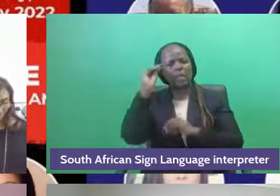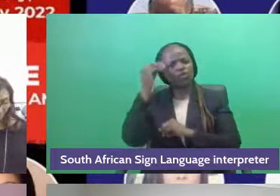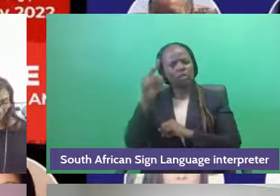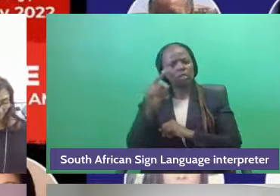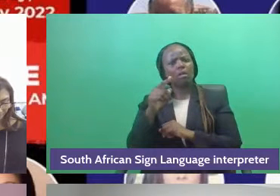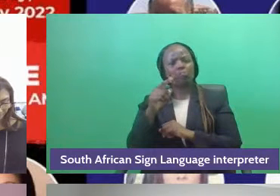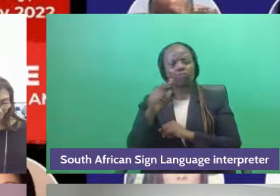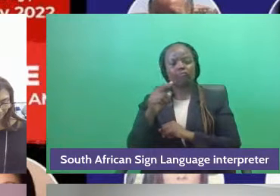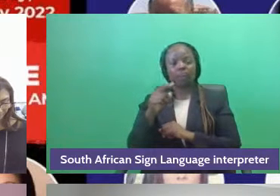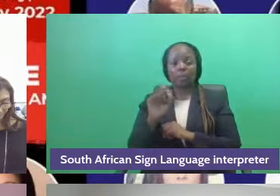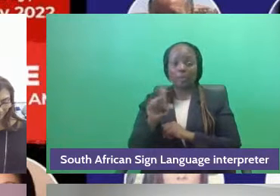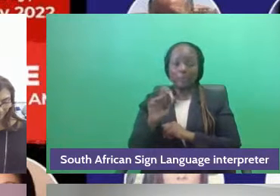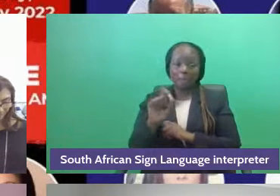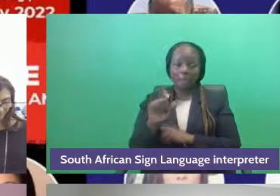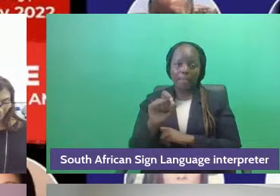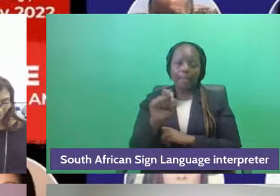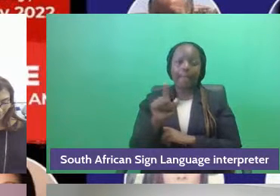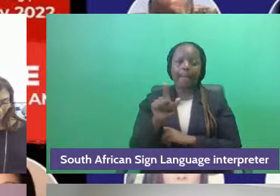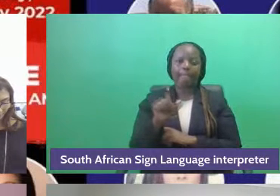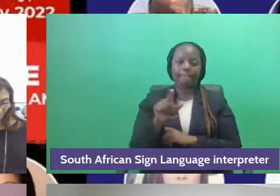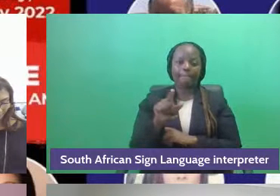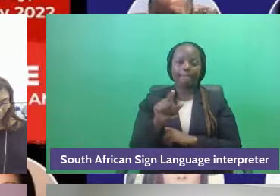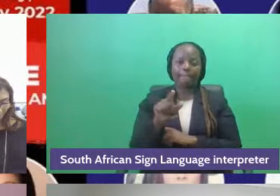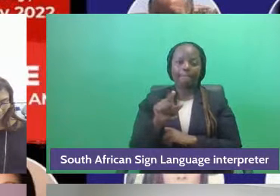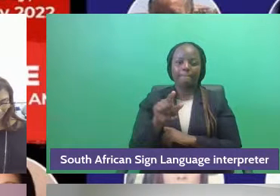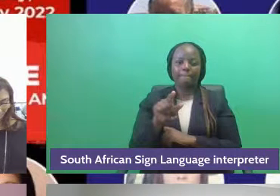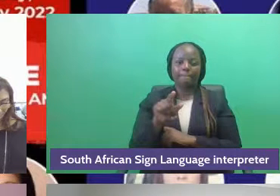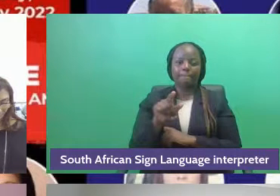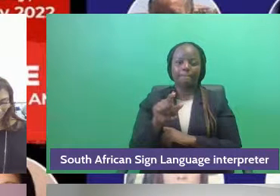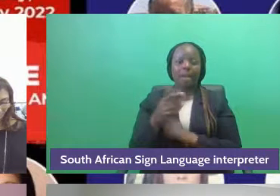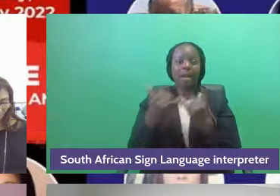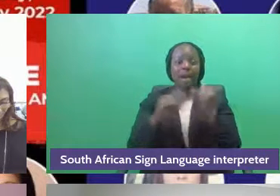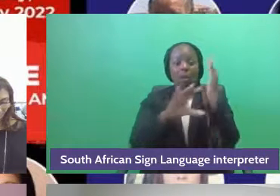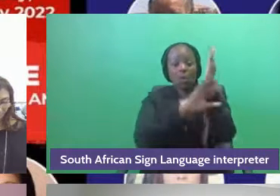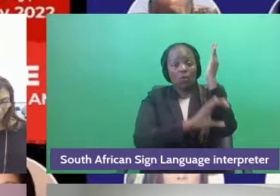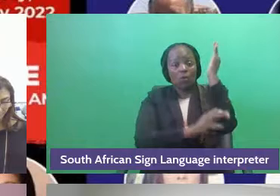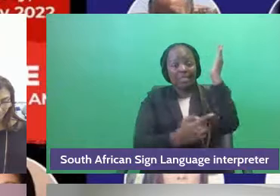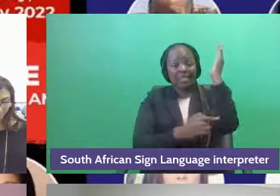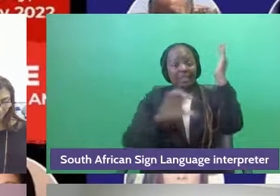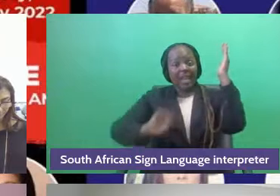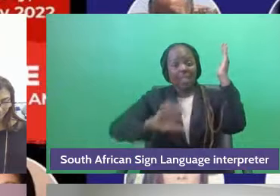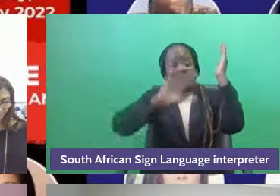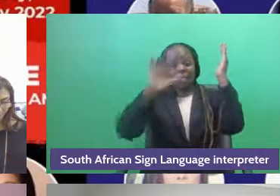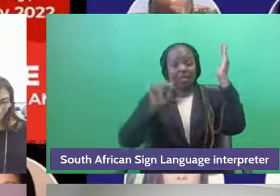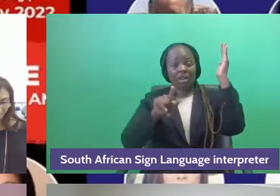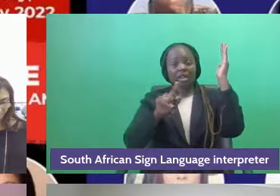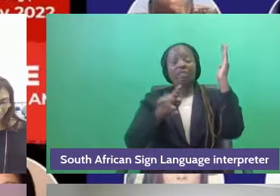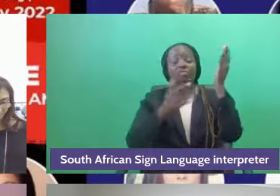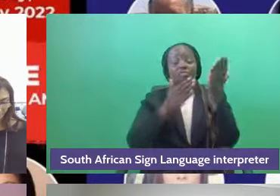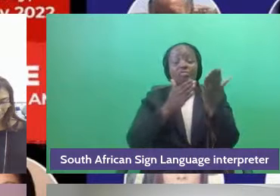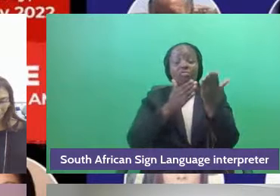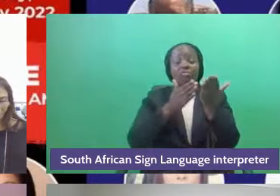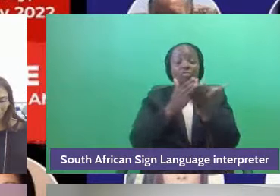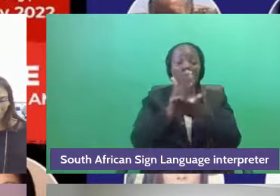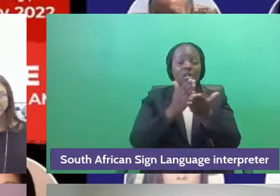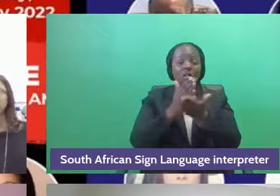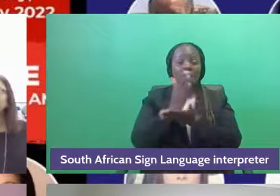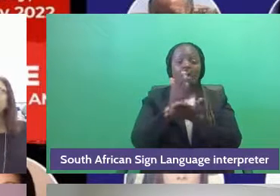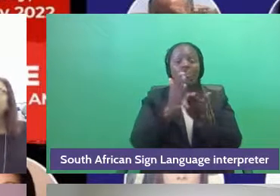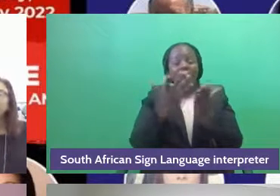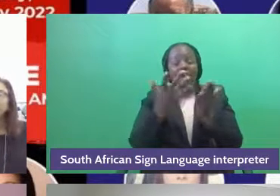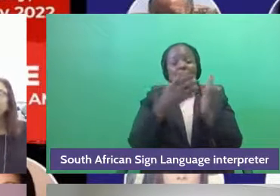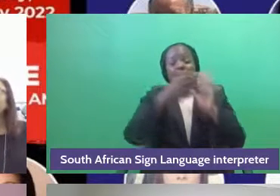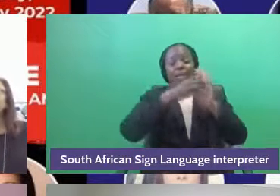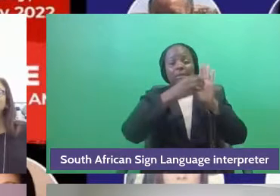do think that to reflect our constitution and to reflect the rights within Section 9, it